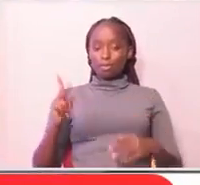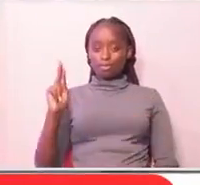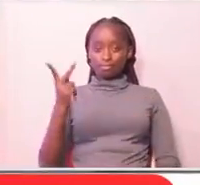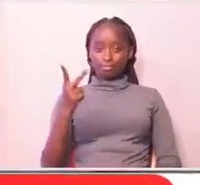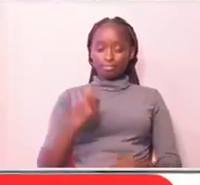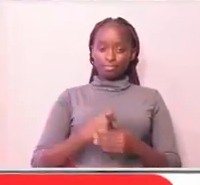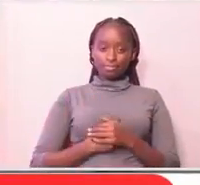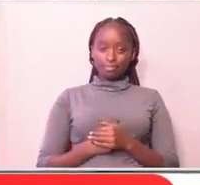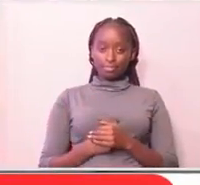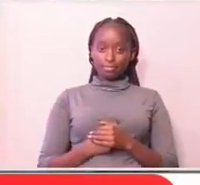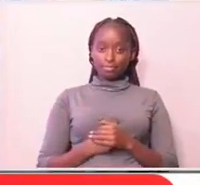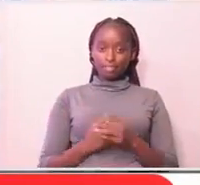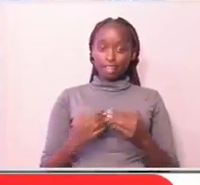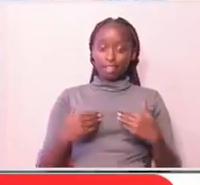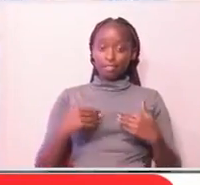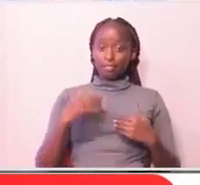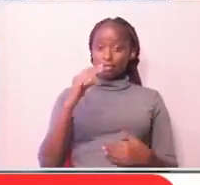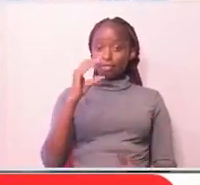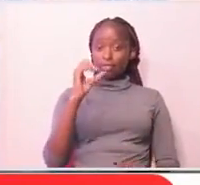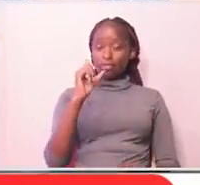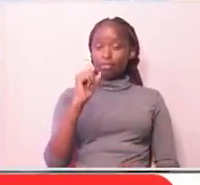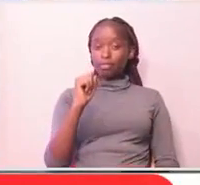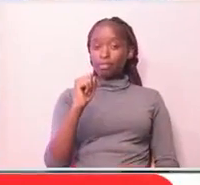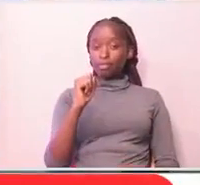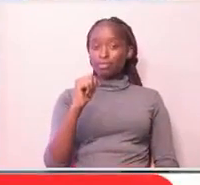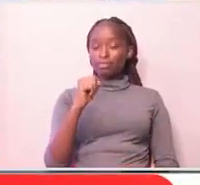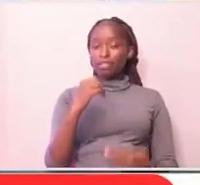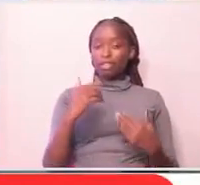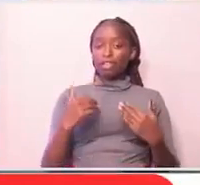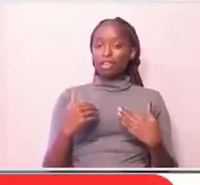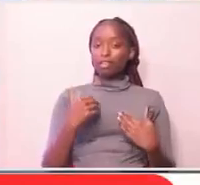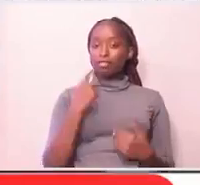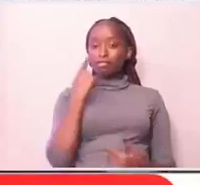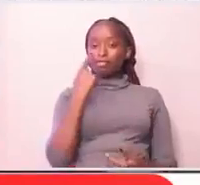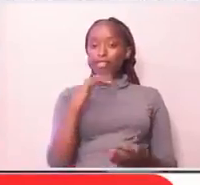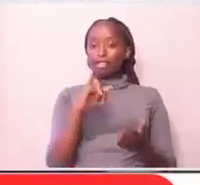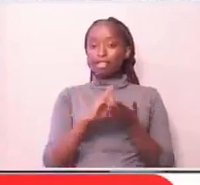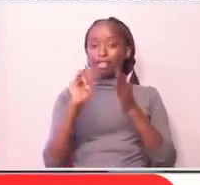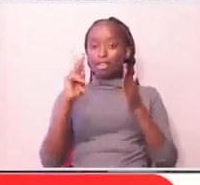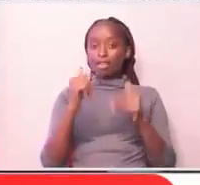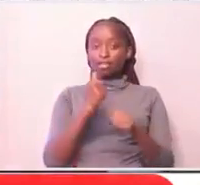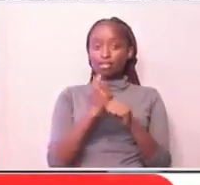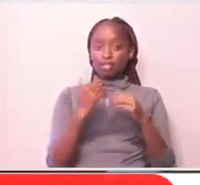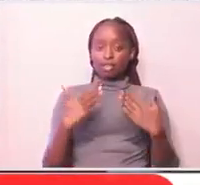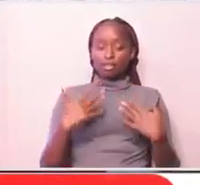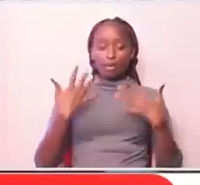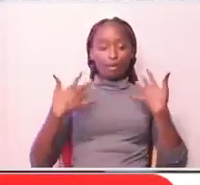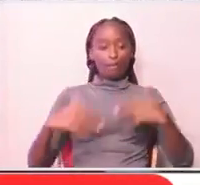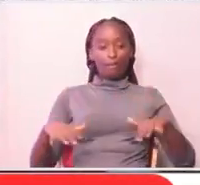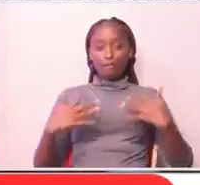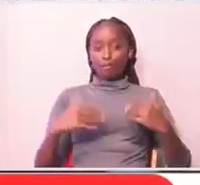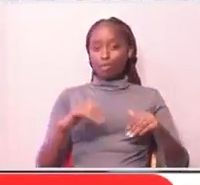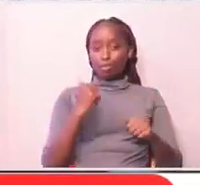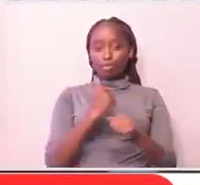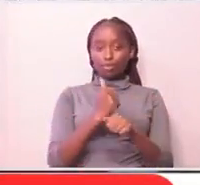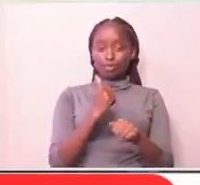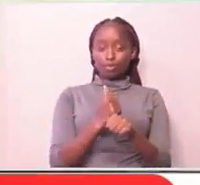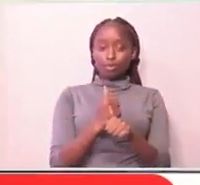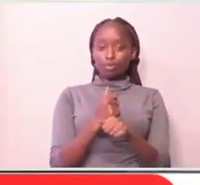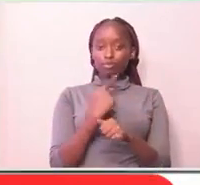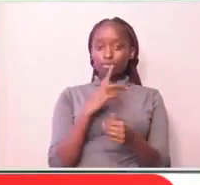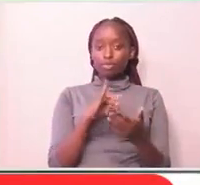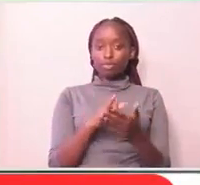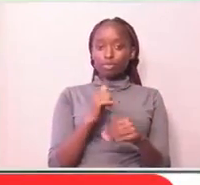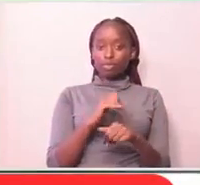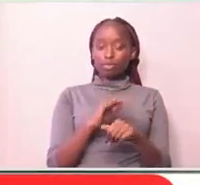Cabinet Secretary has noted that Kenya has done a great job in recognizing the Pemba community as a way of ending statelessness.